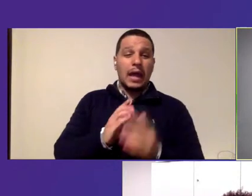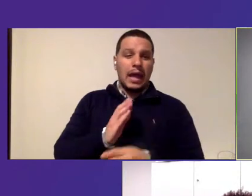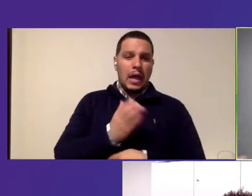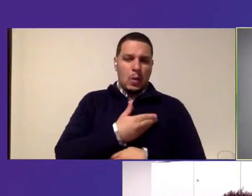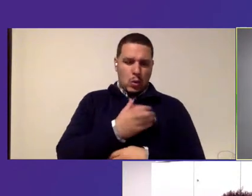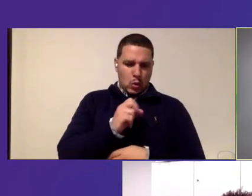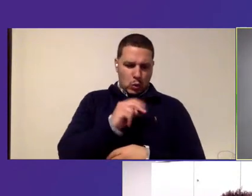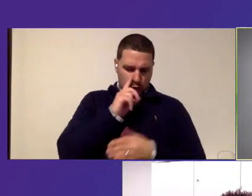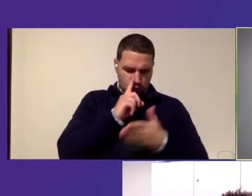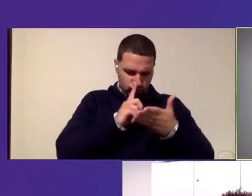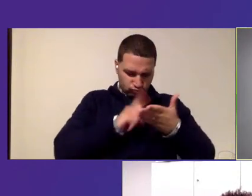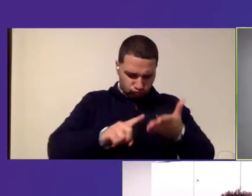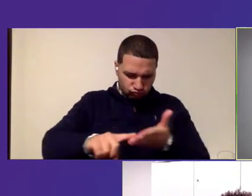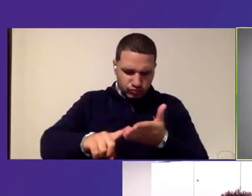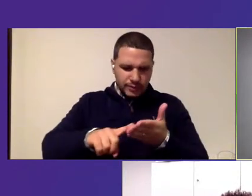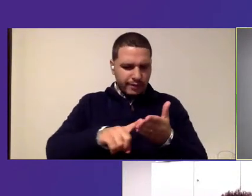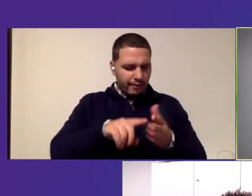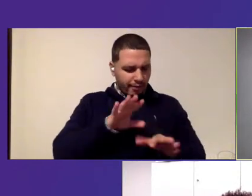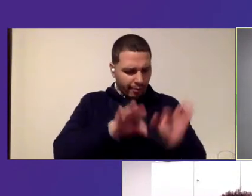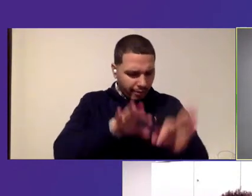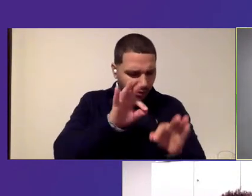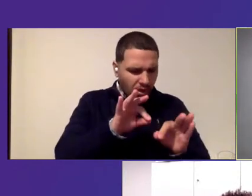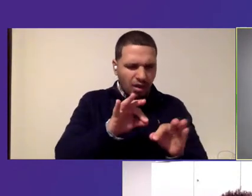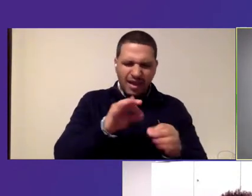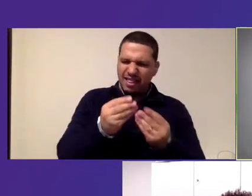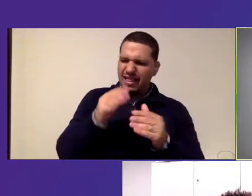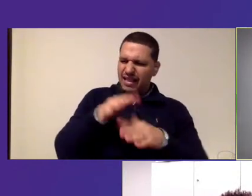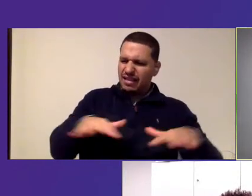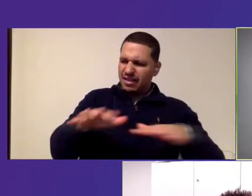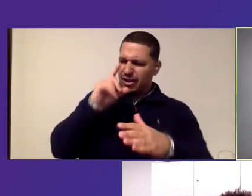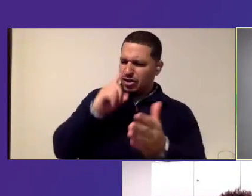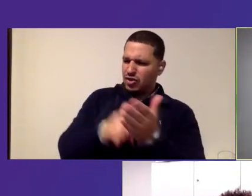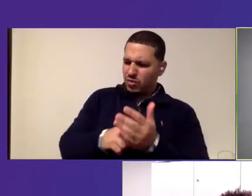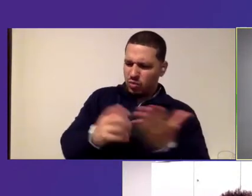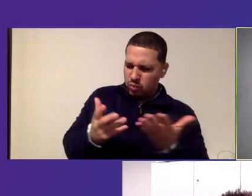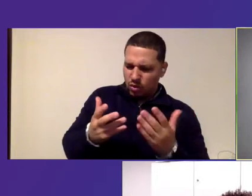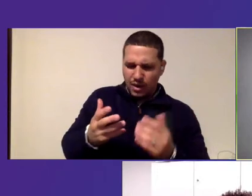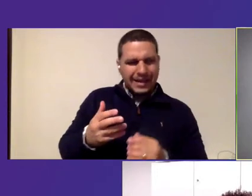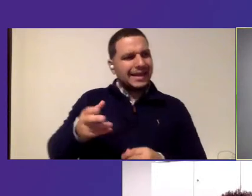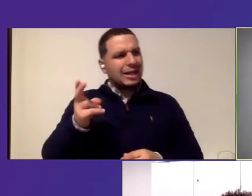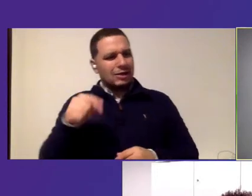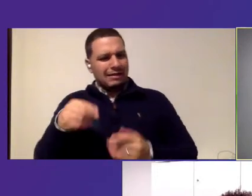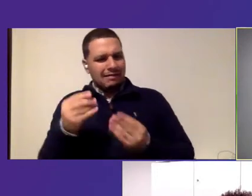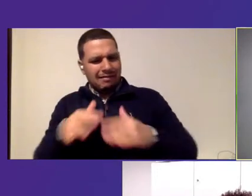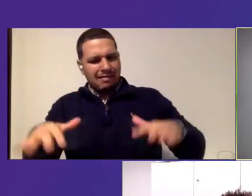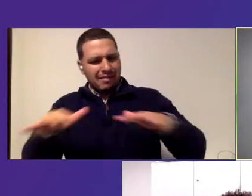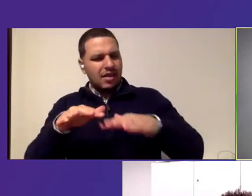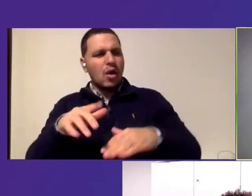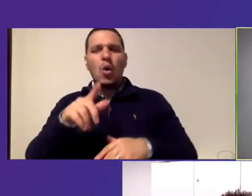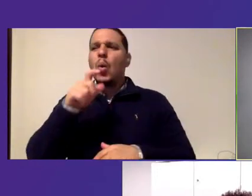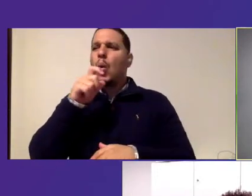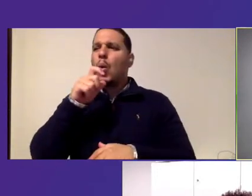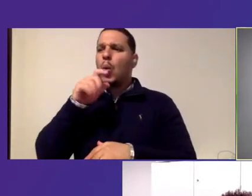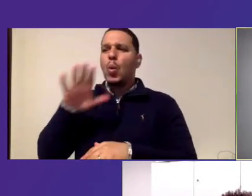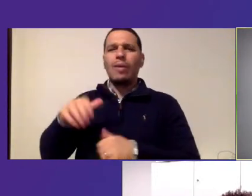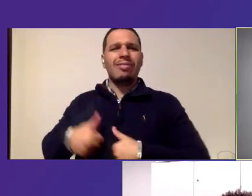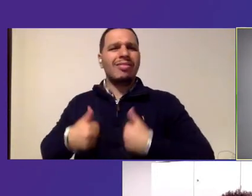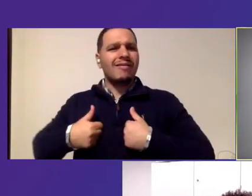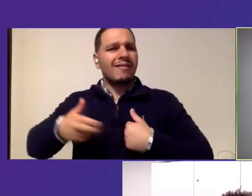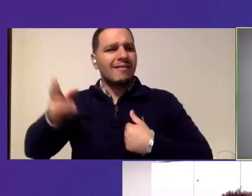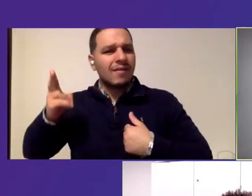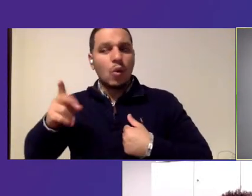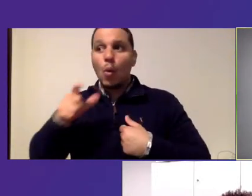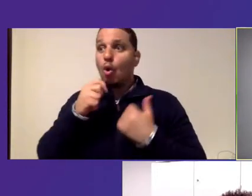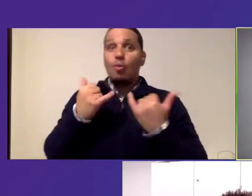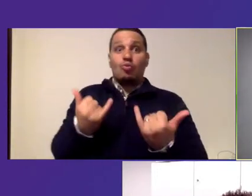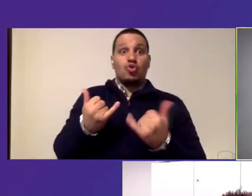own understanding of what land acknowledgements are, what is the history of this land, who are its stewards, who are its present